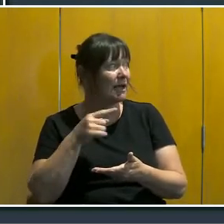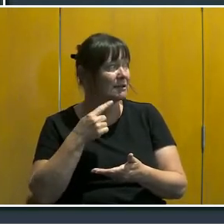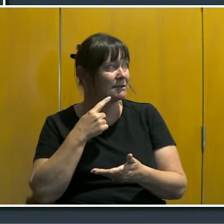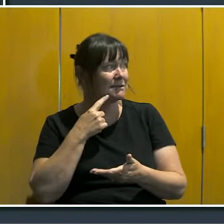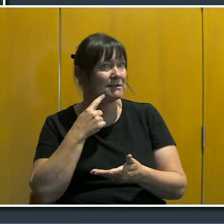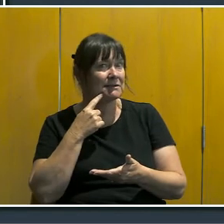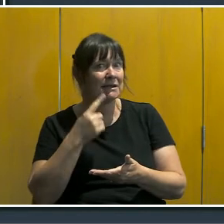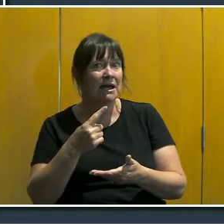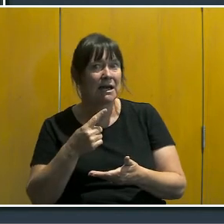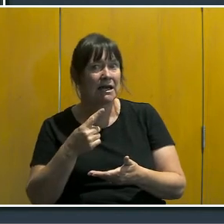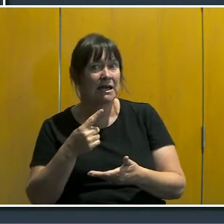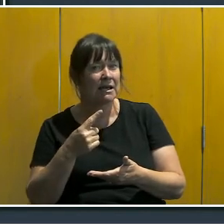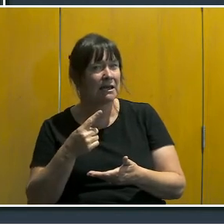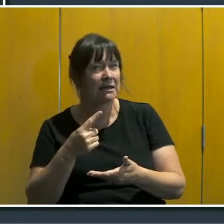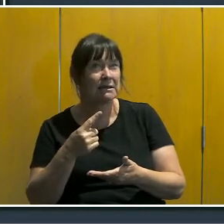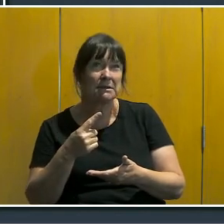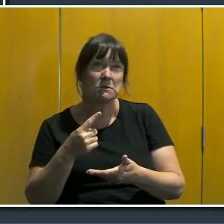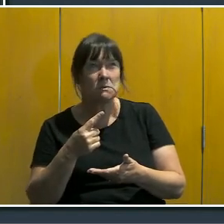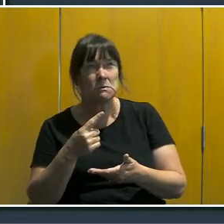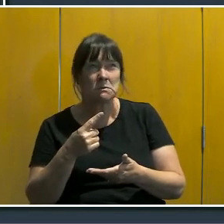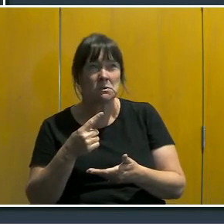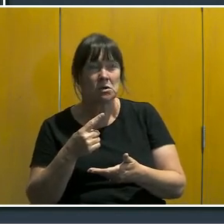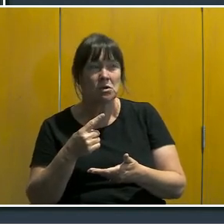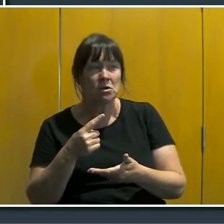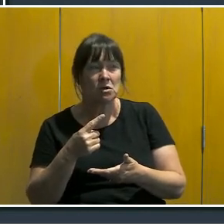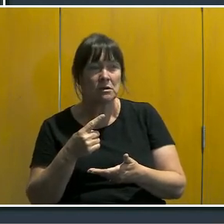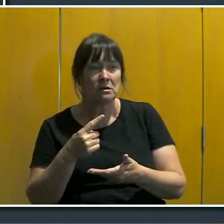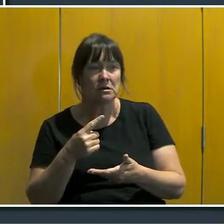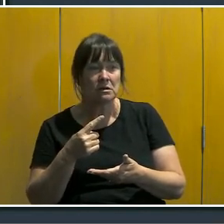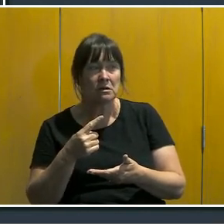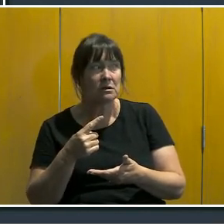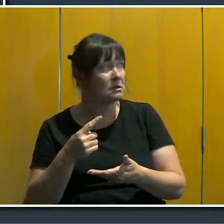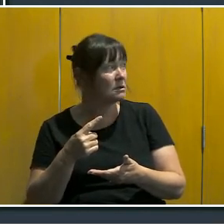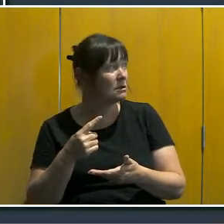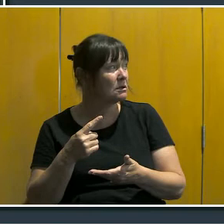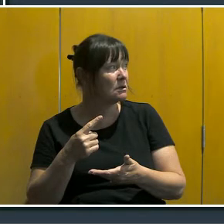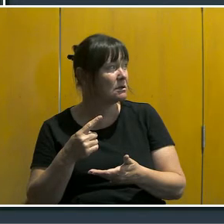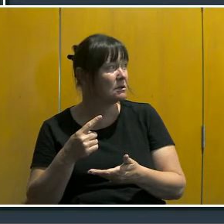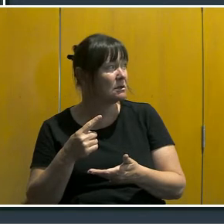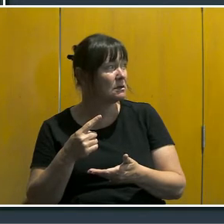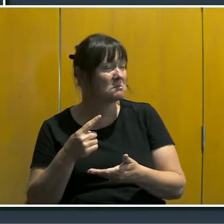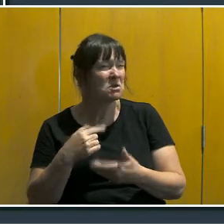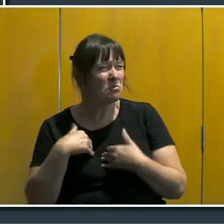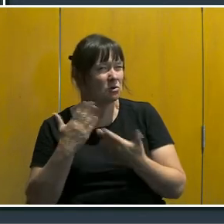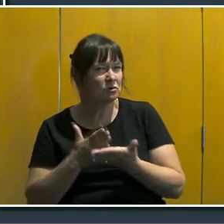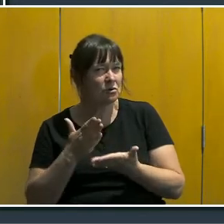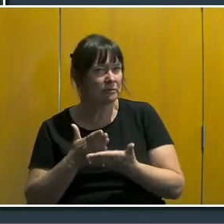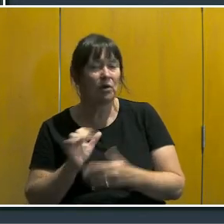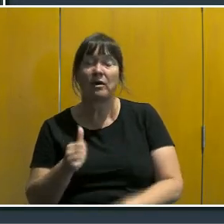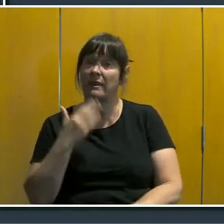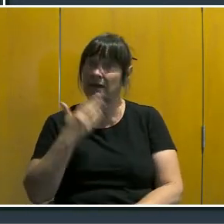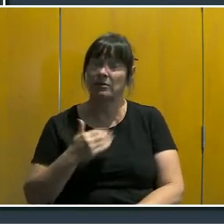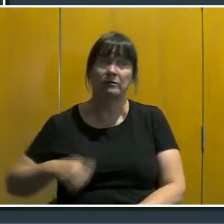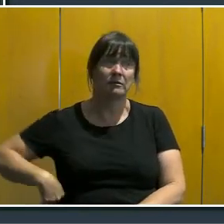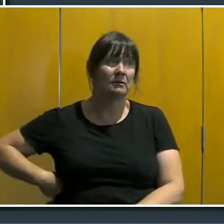without looking at those, but there are definitely anomalies that people have picked up with land value and, yeah. Okay, thank you. Thank